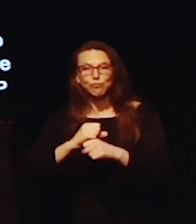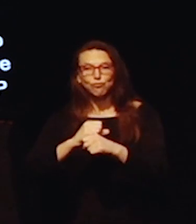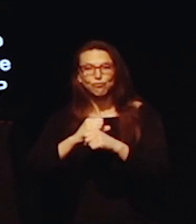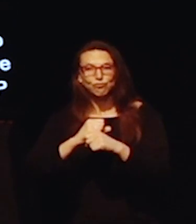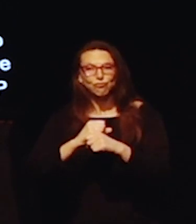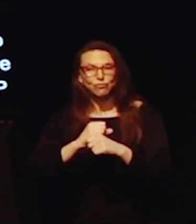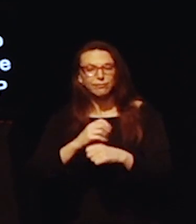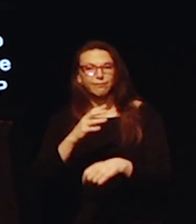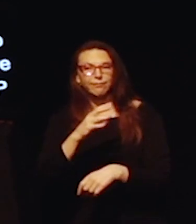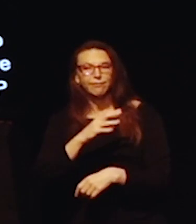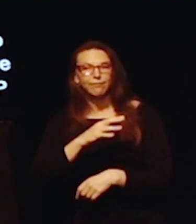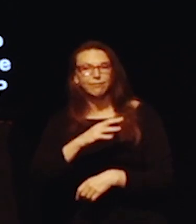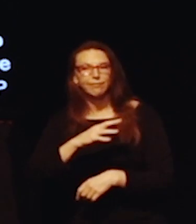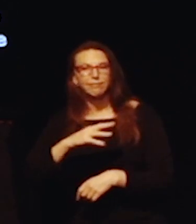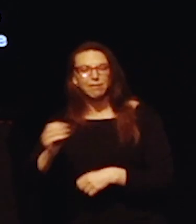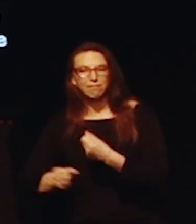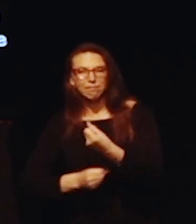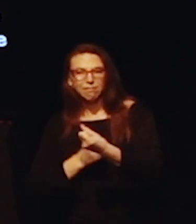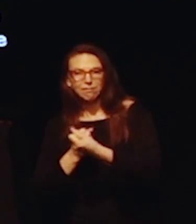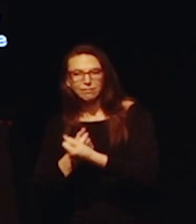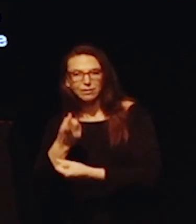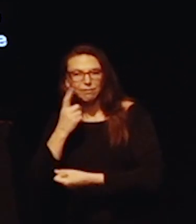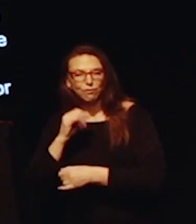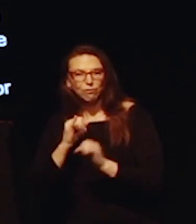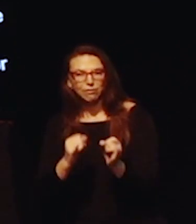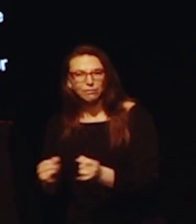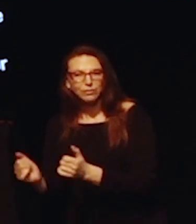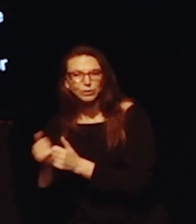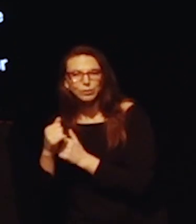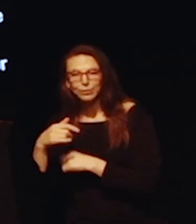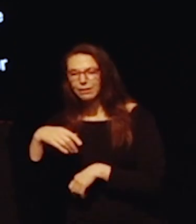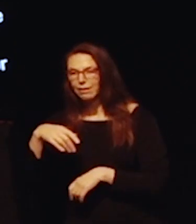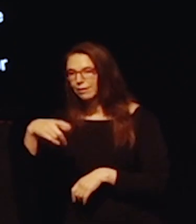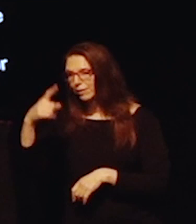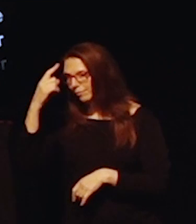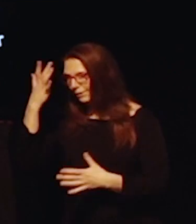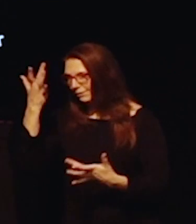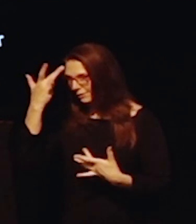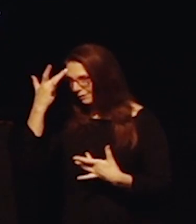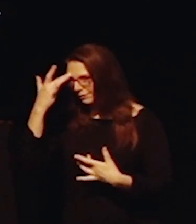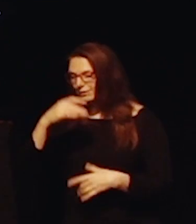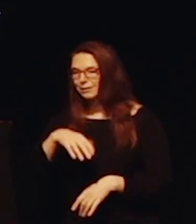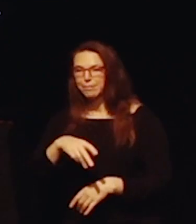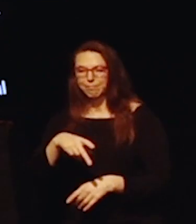which stands for the Protection and Advocacy for Individuals with Mental Illness.